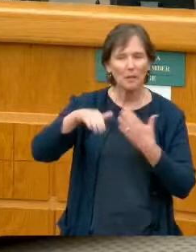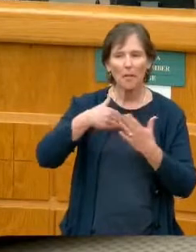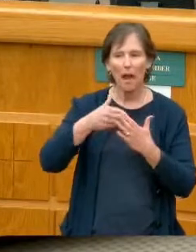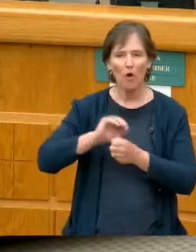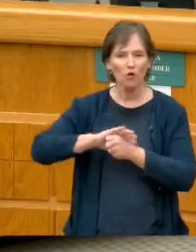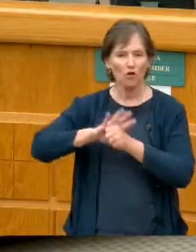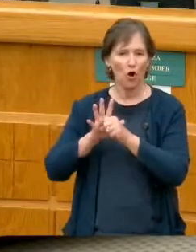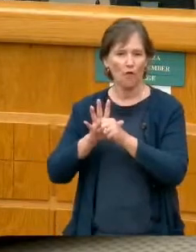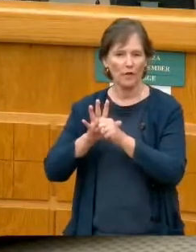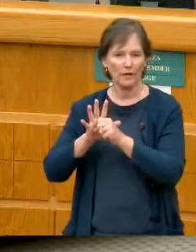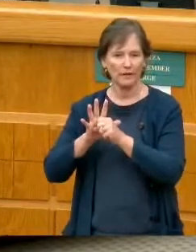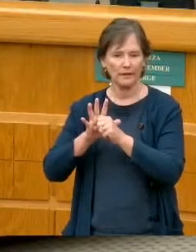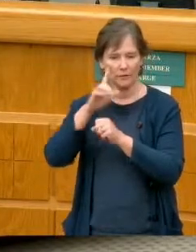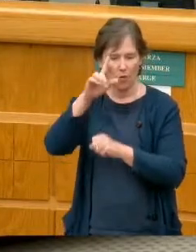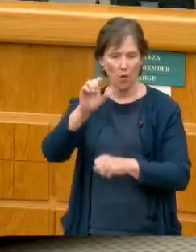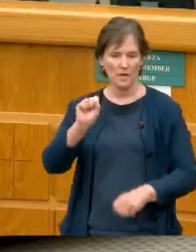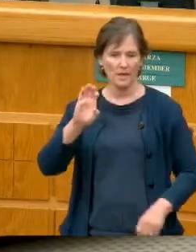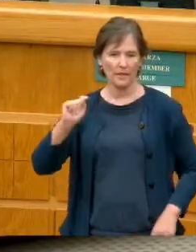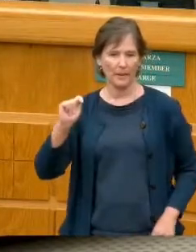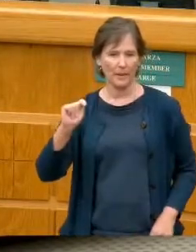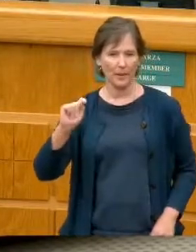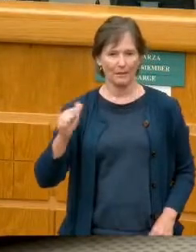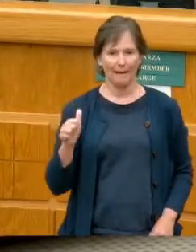10th. And the